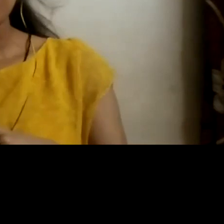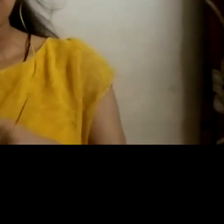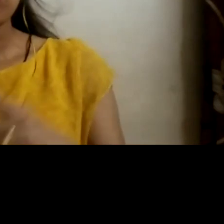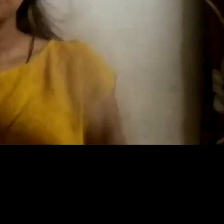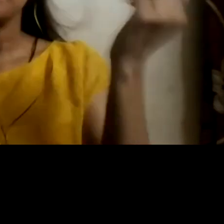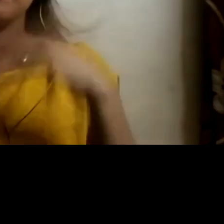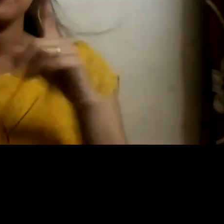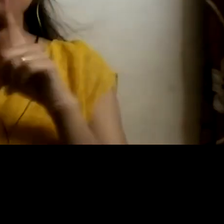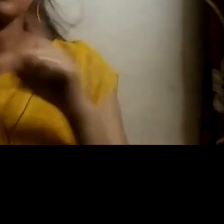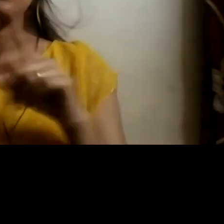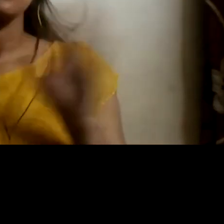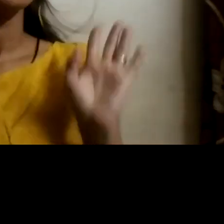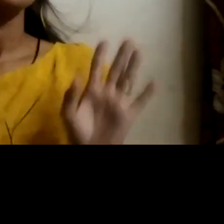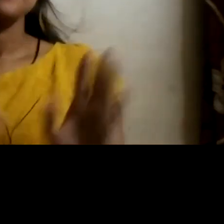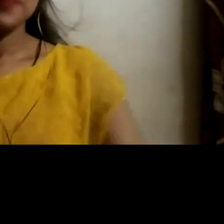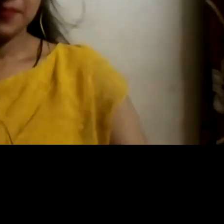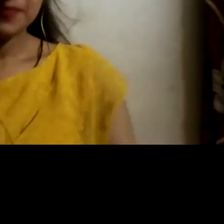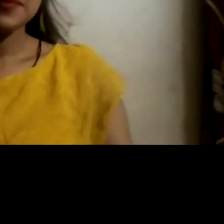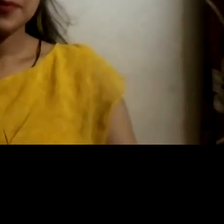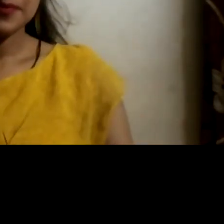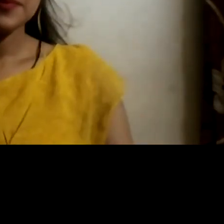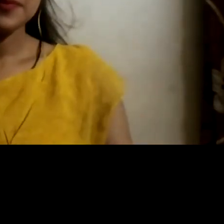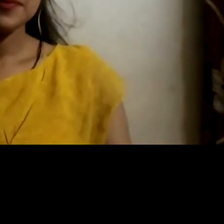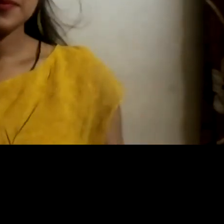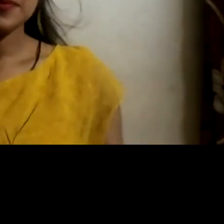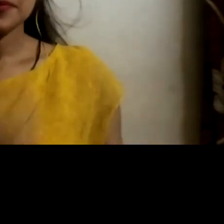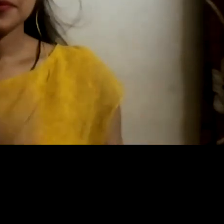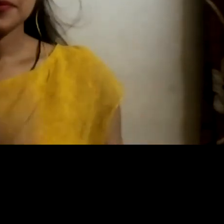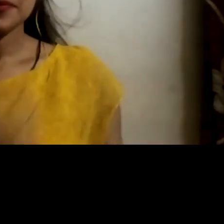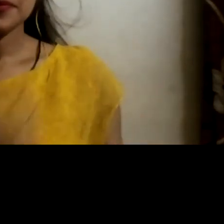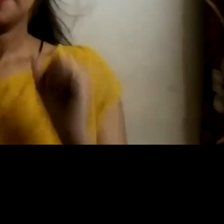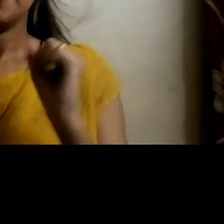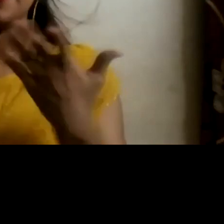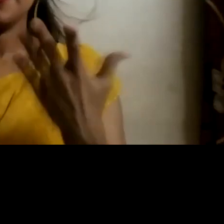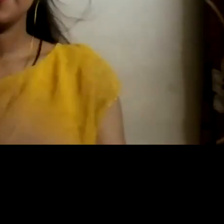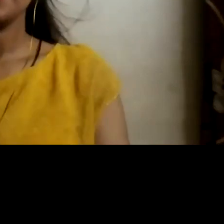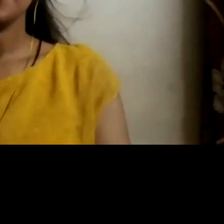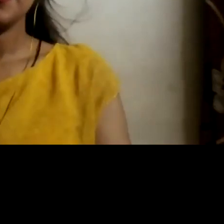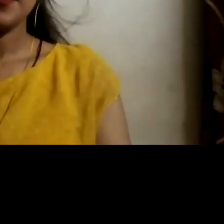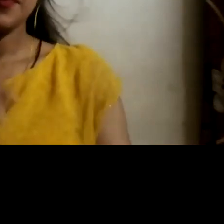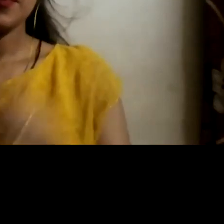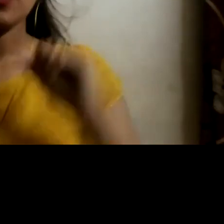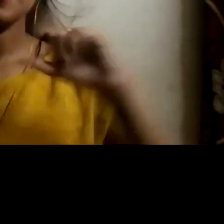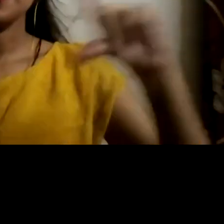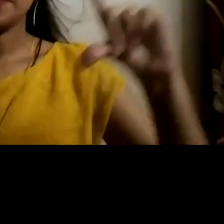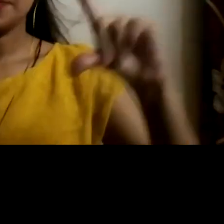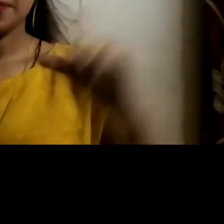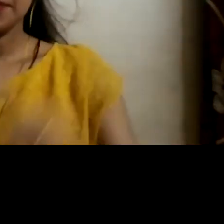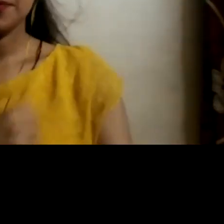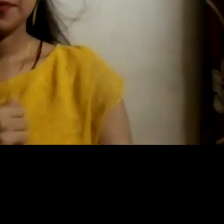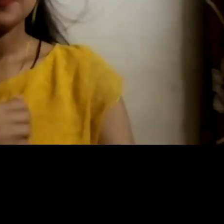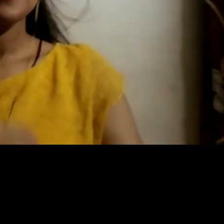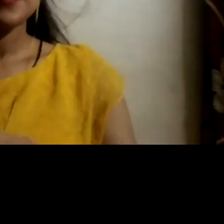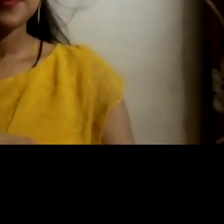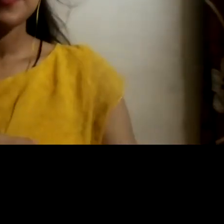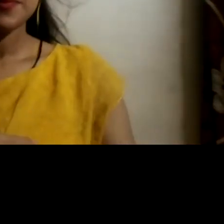view, right? So let me get started with a visual presentation for all